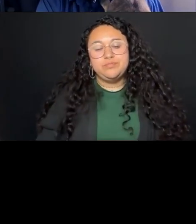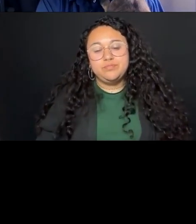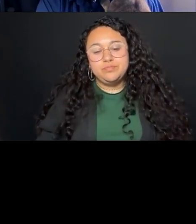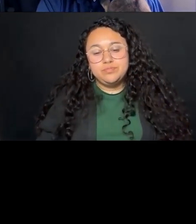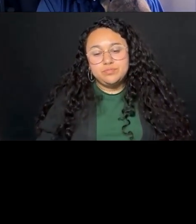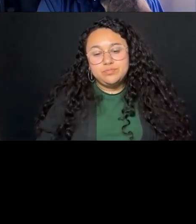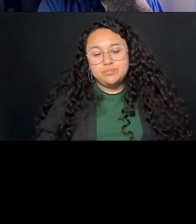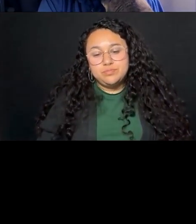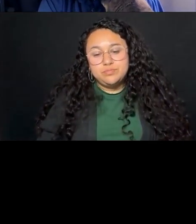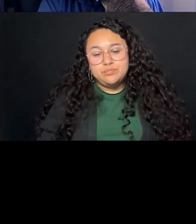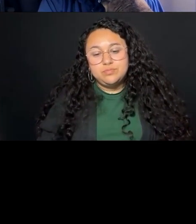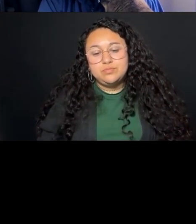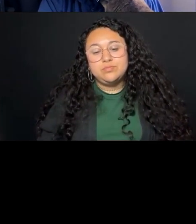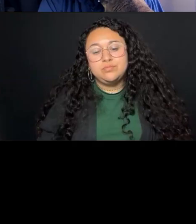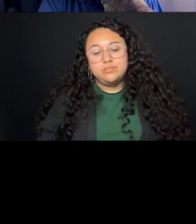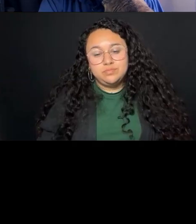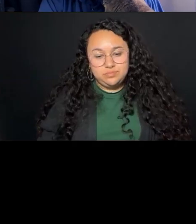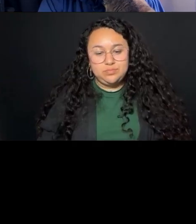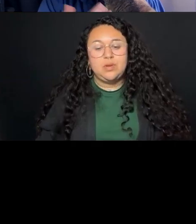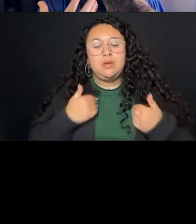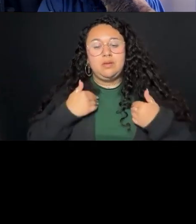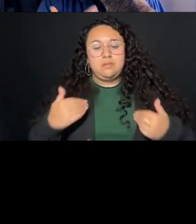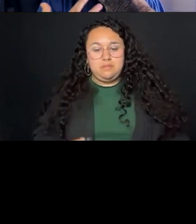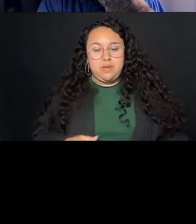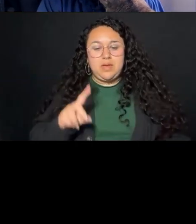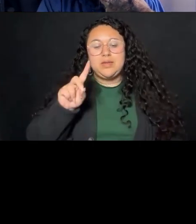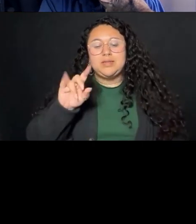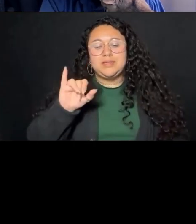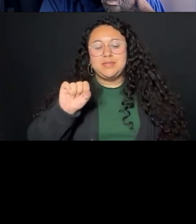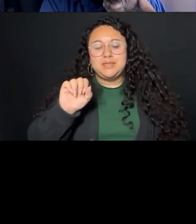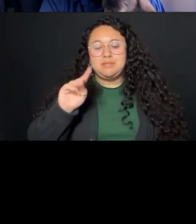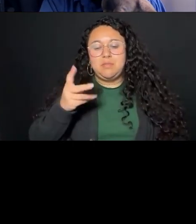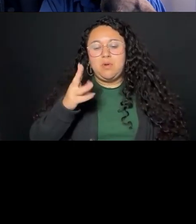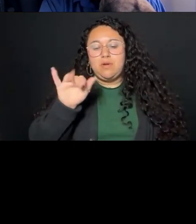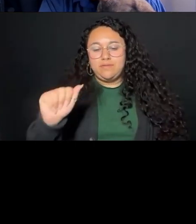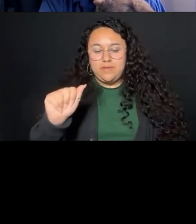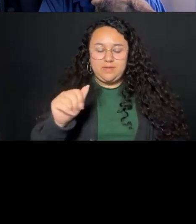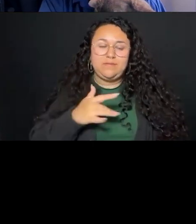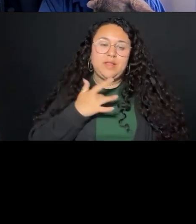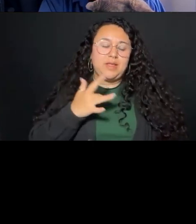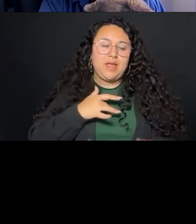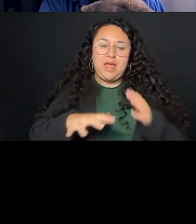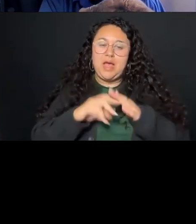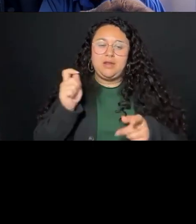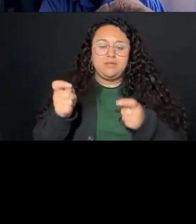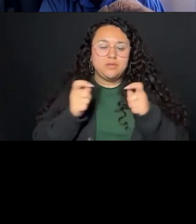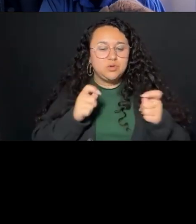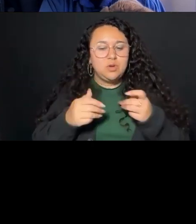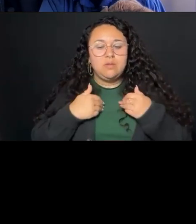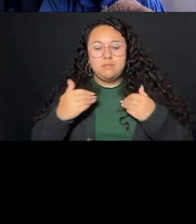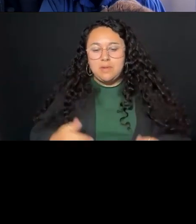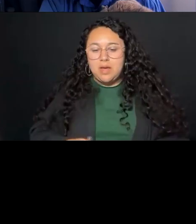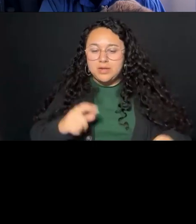So body dysmorphia, feeling out of control, body changes in puberty. Yep.